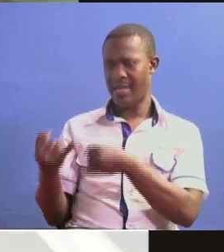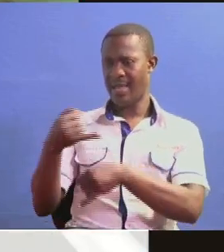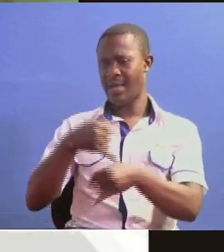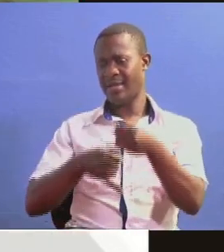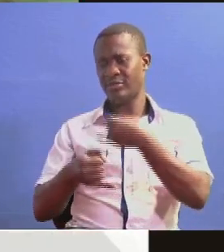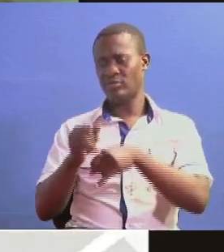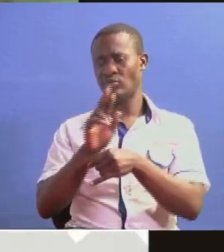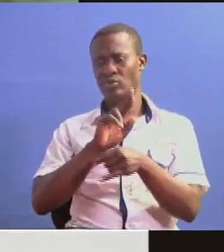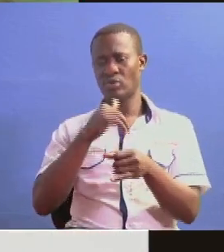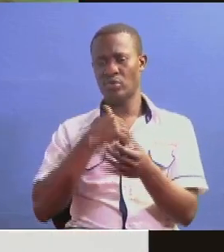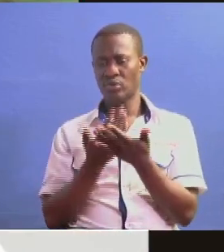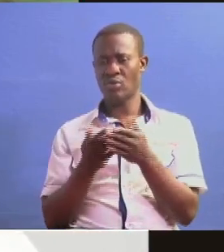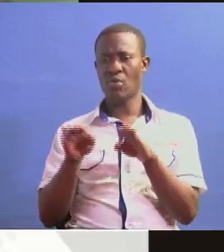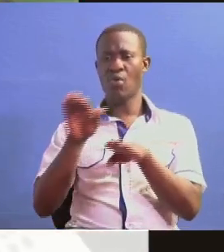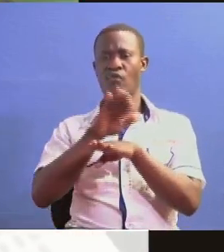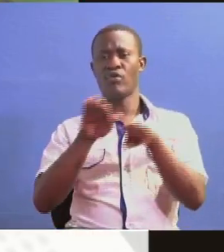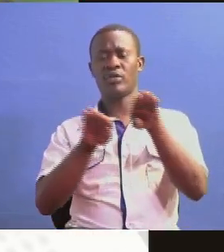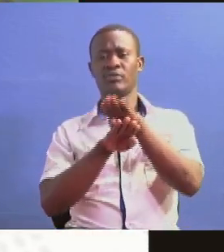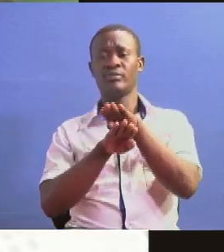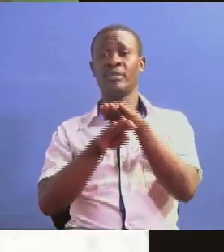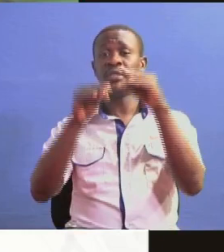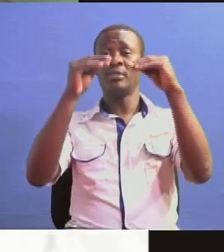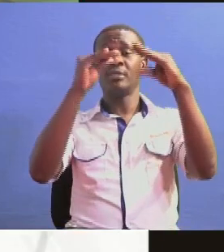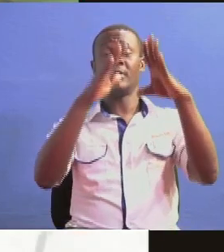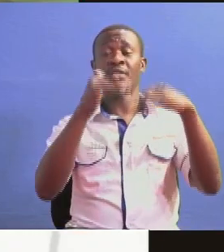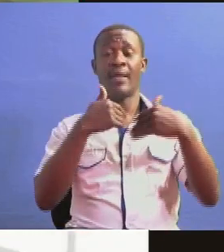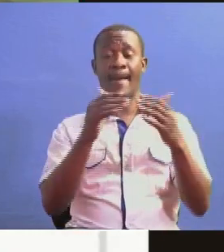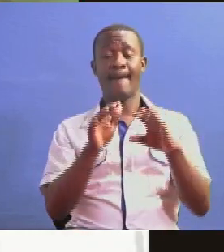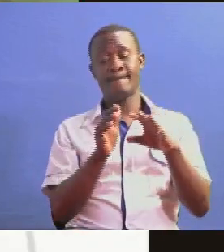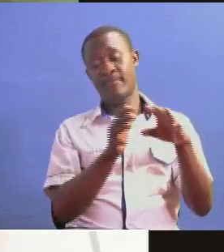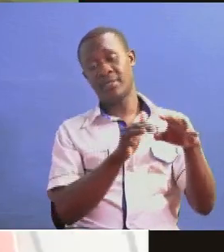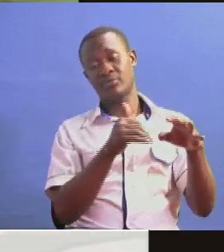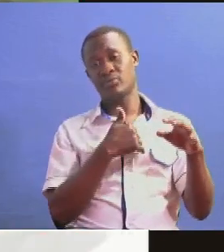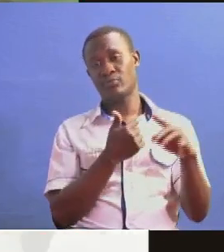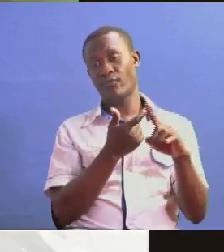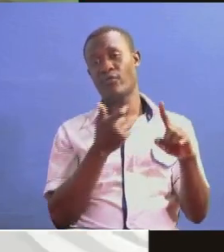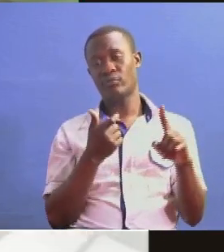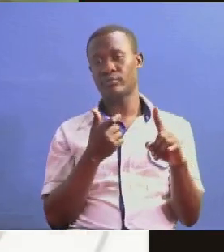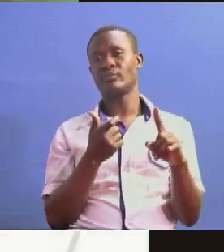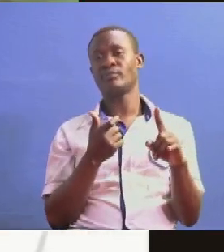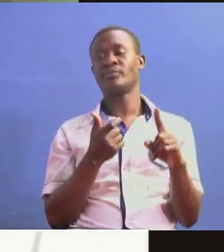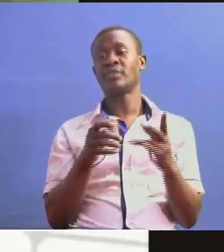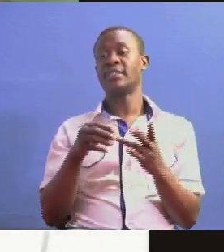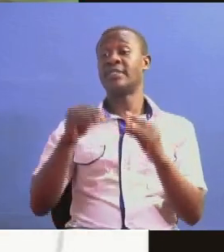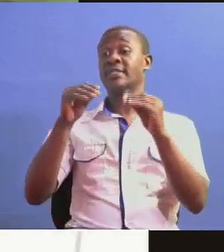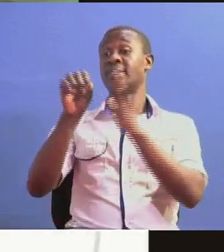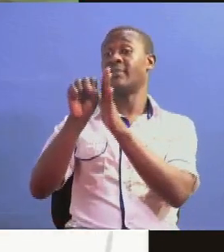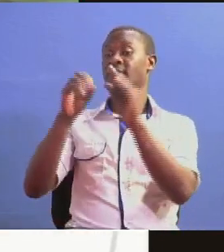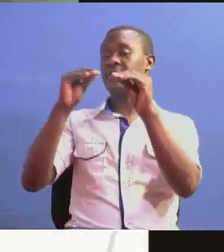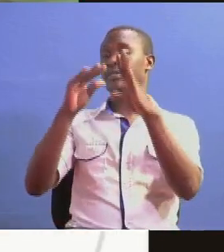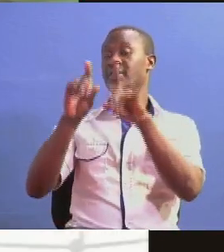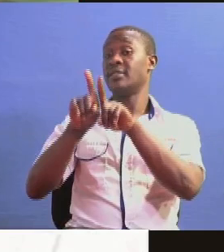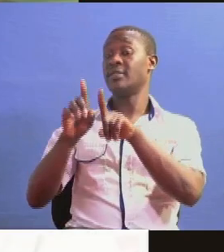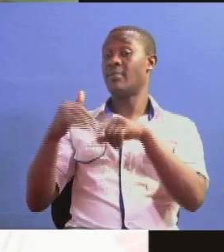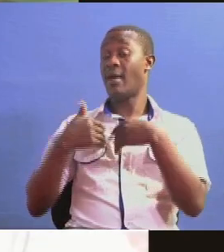the overloads and the overlaps. Okay. Now, the teachers, apart from the particular subject they teach, they have also